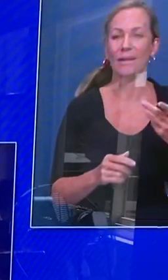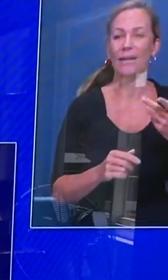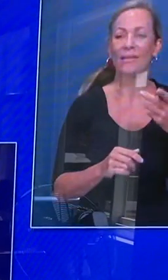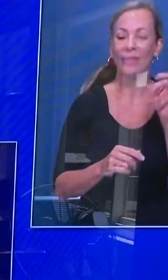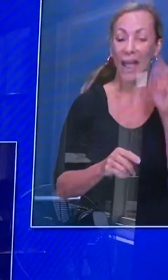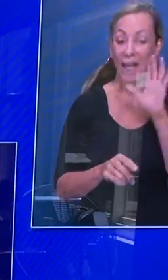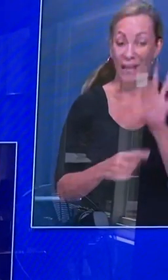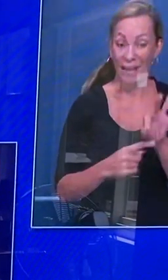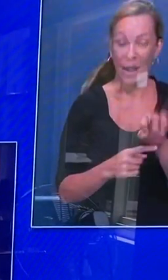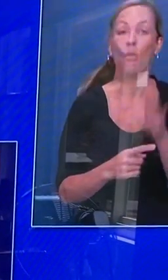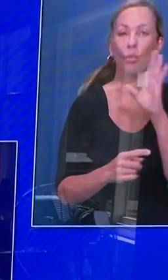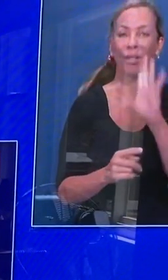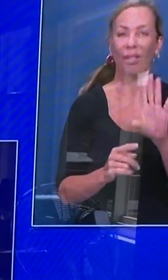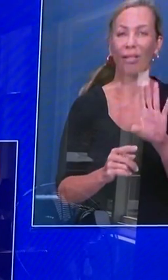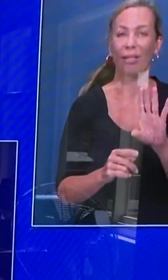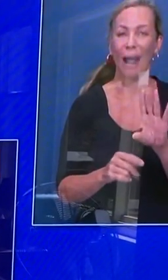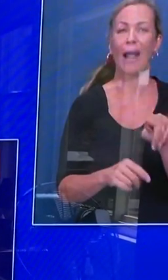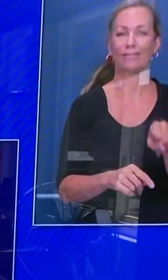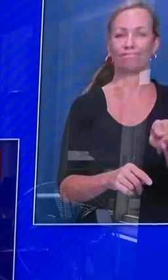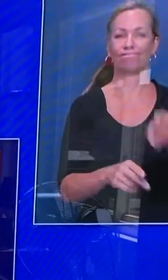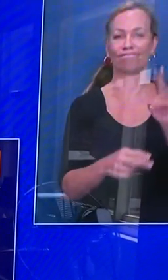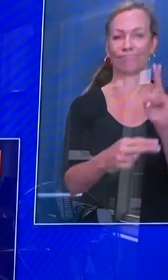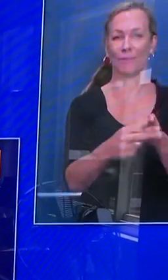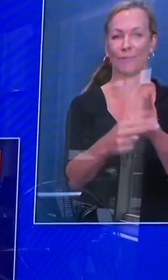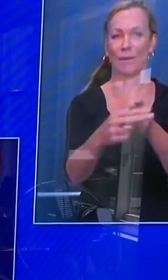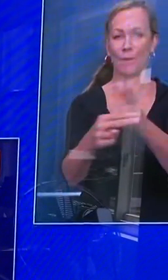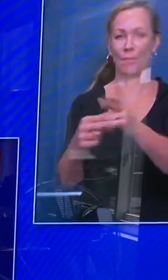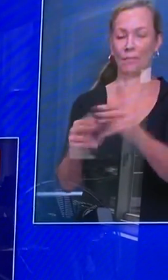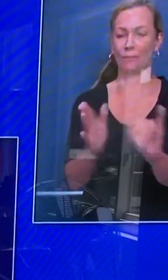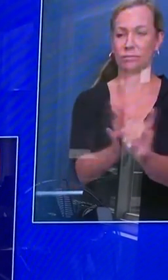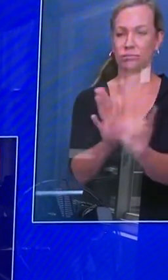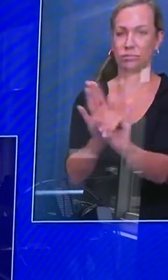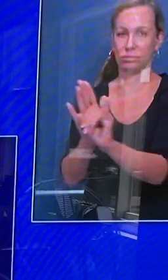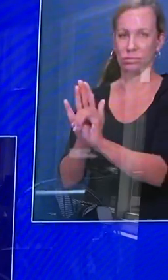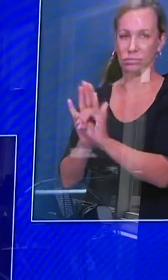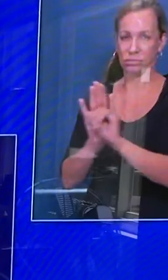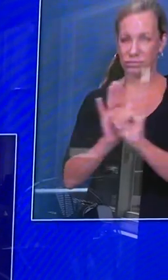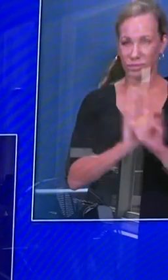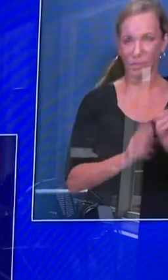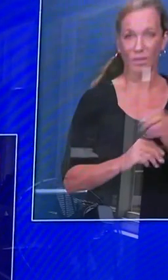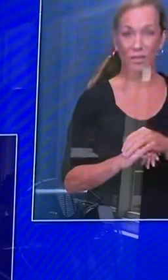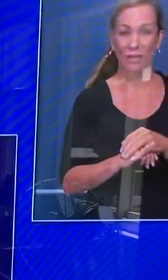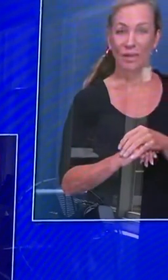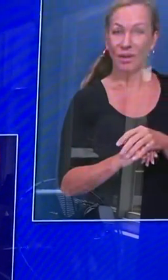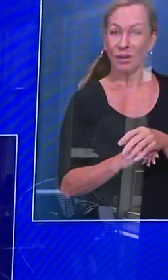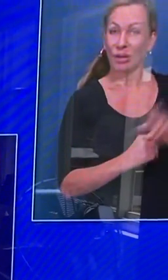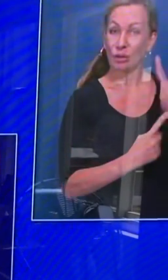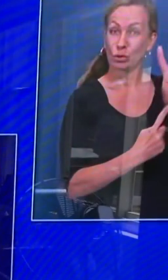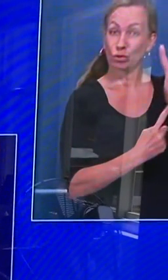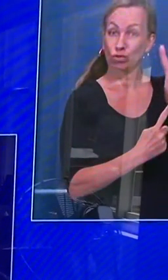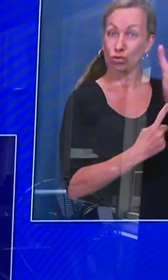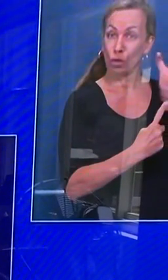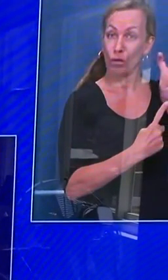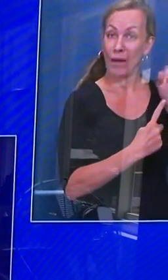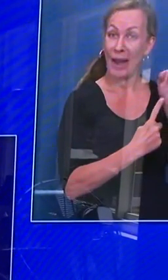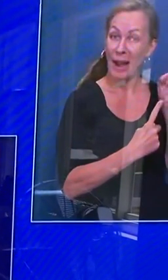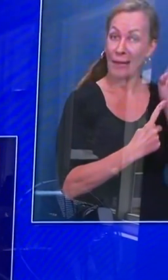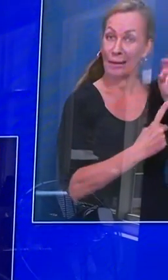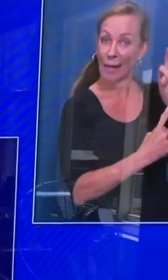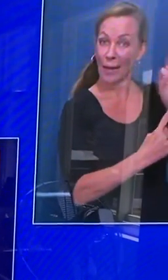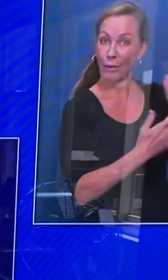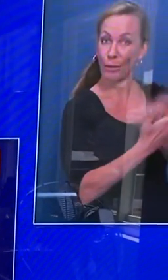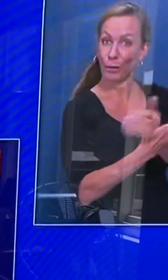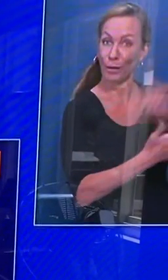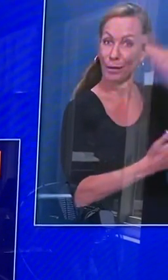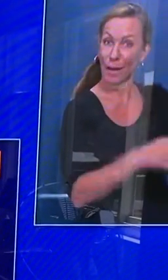But 289 lightning strikes, we anticipated a busy night last night. Good news is the